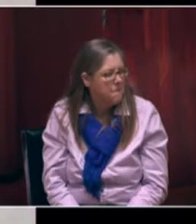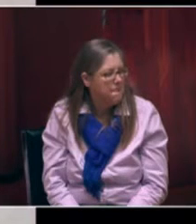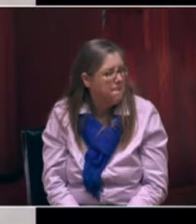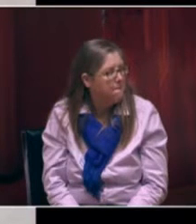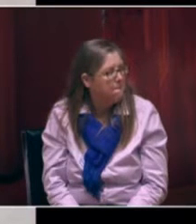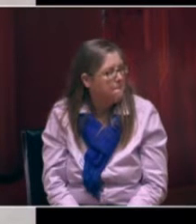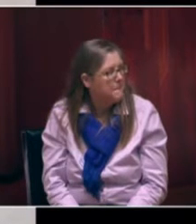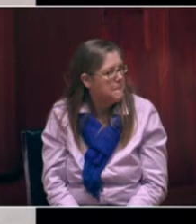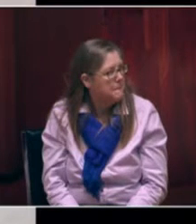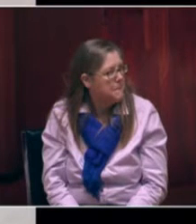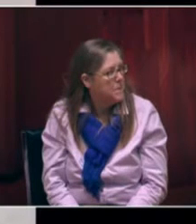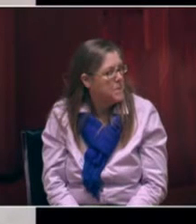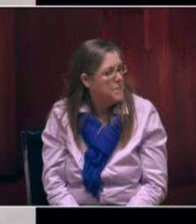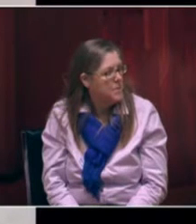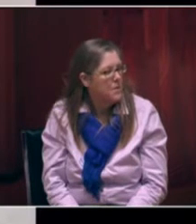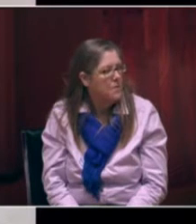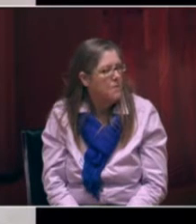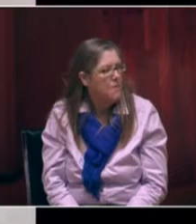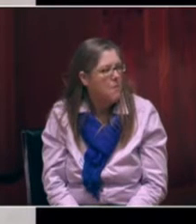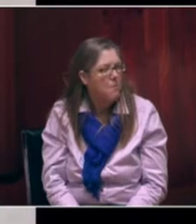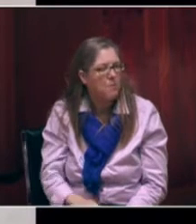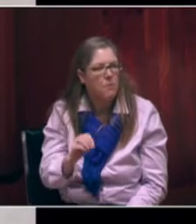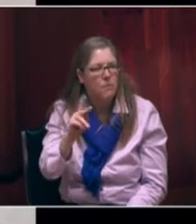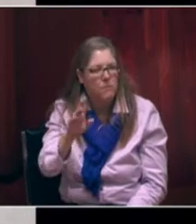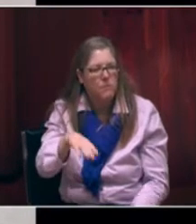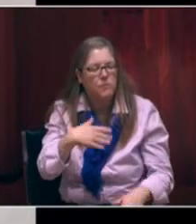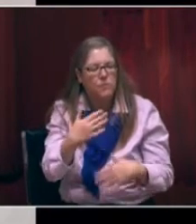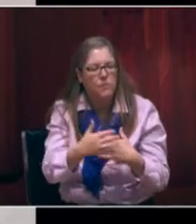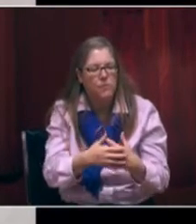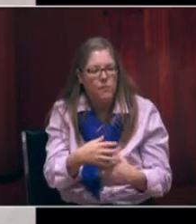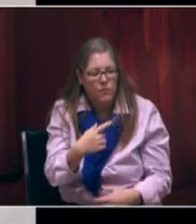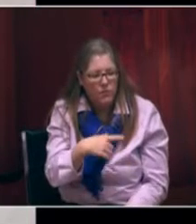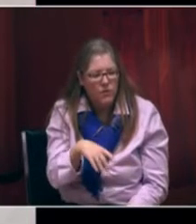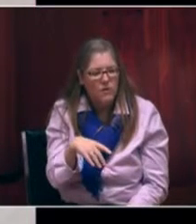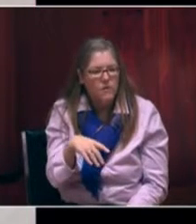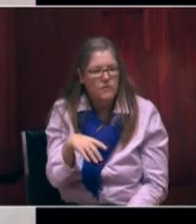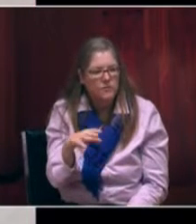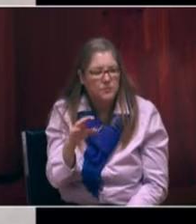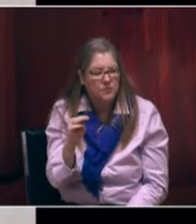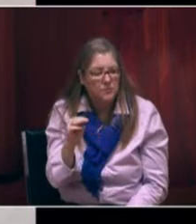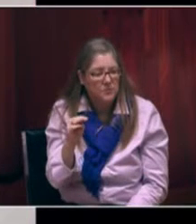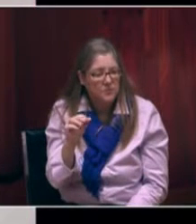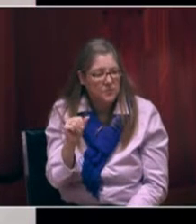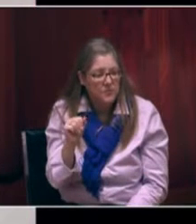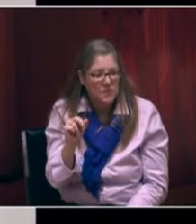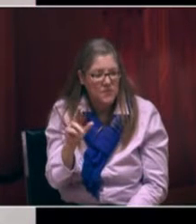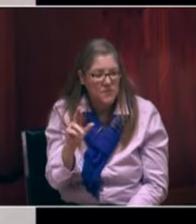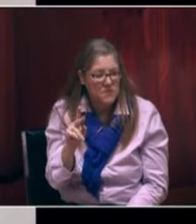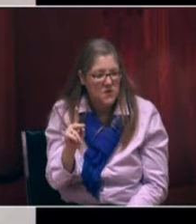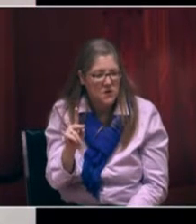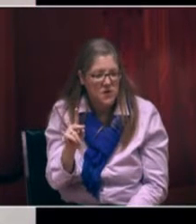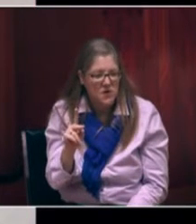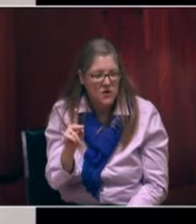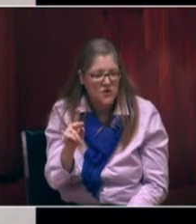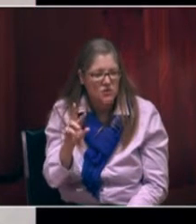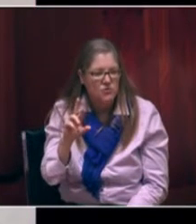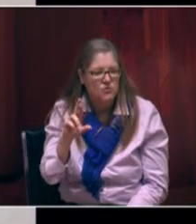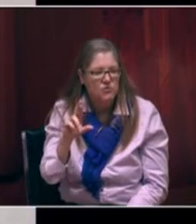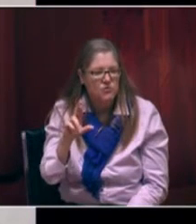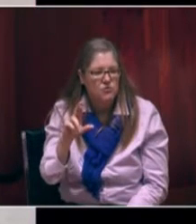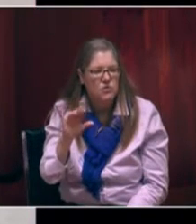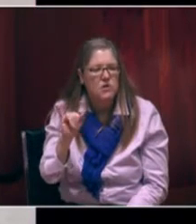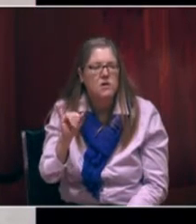All right. All right, next we're going to have Mark Riddle from ISOO's office, and he'll bring an update on the